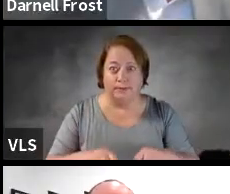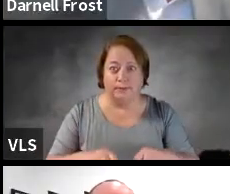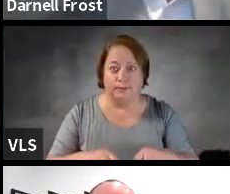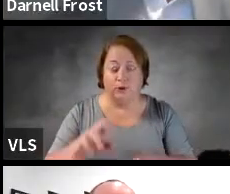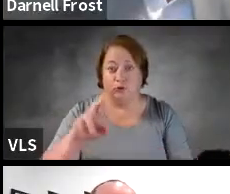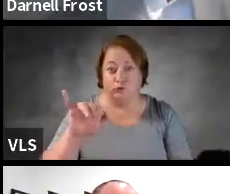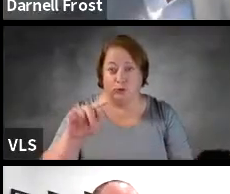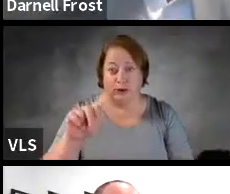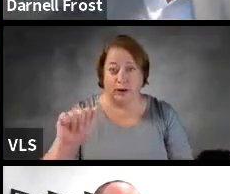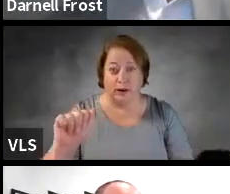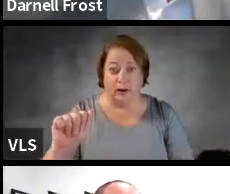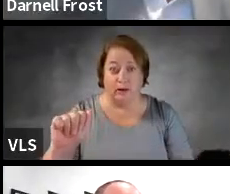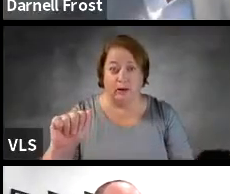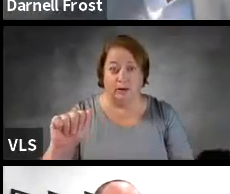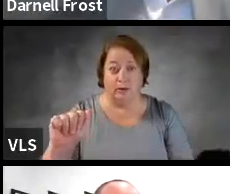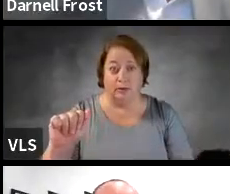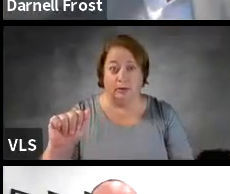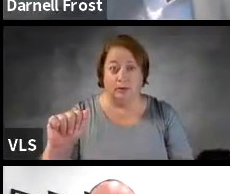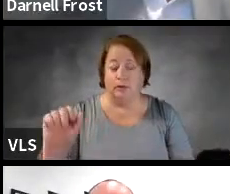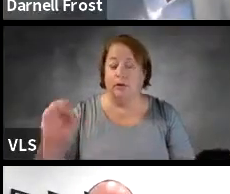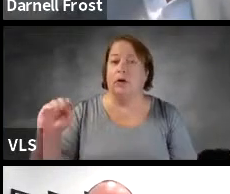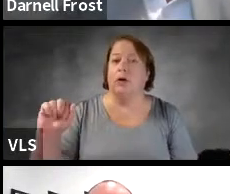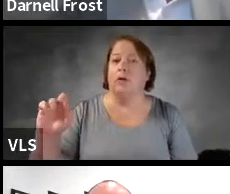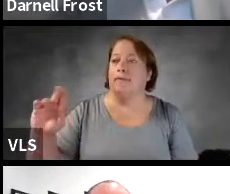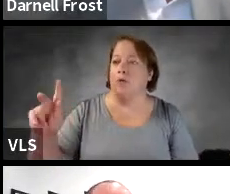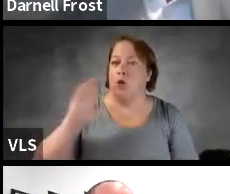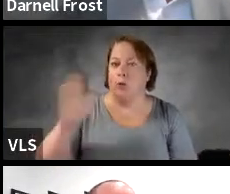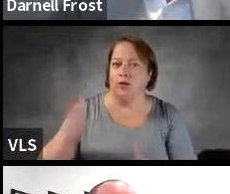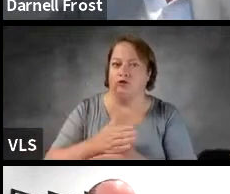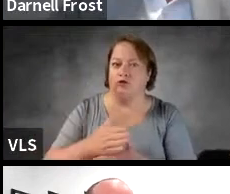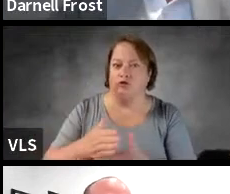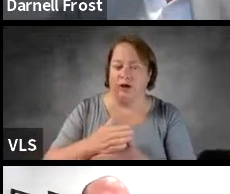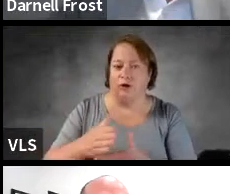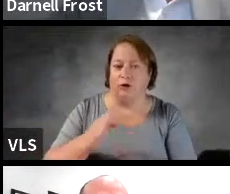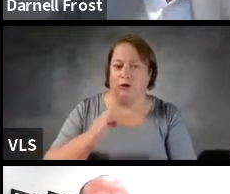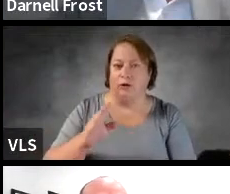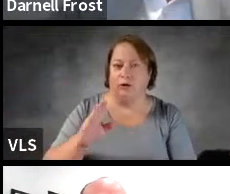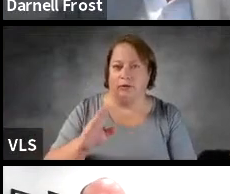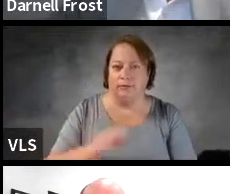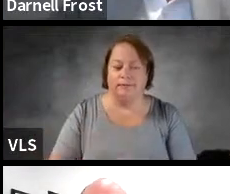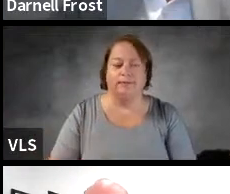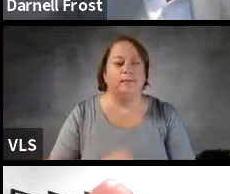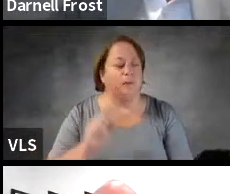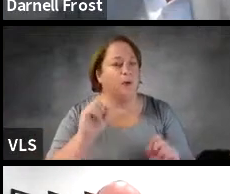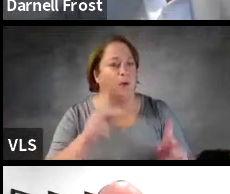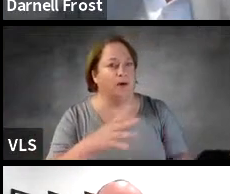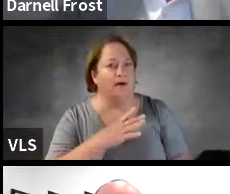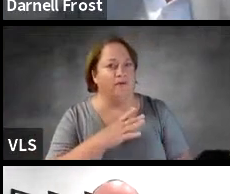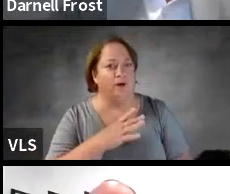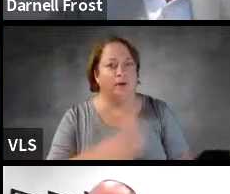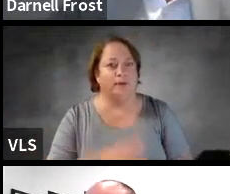Rita? Mark will share the screen for Board Docs. Okay, fine.